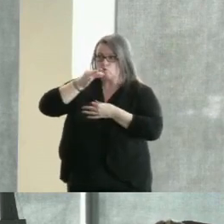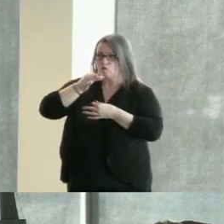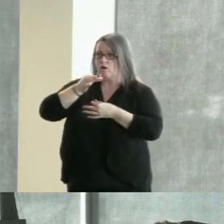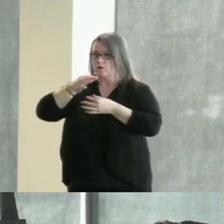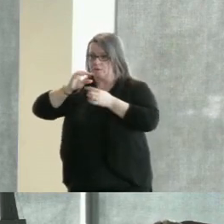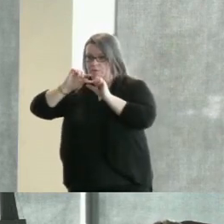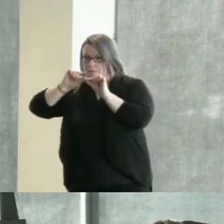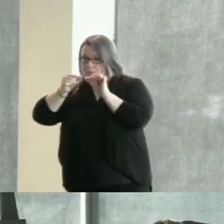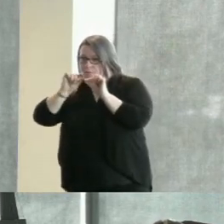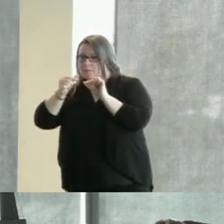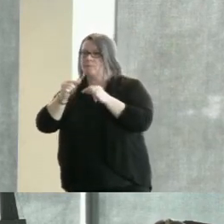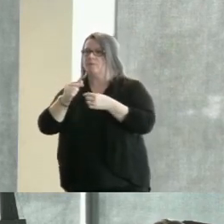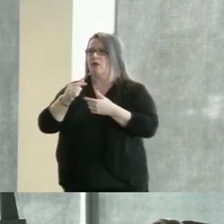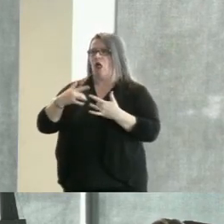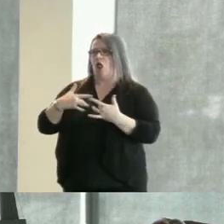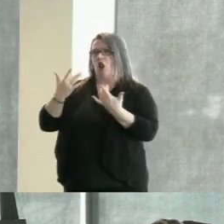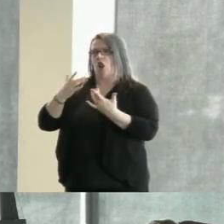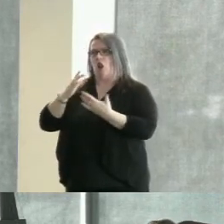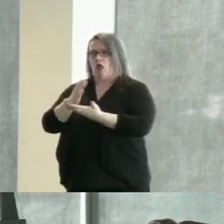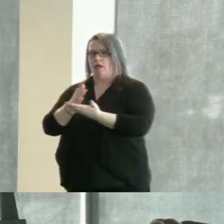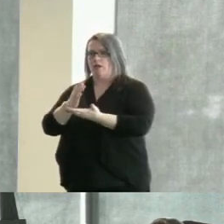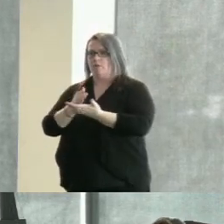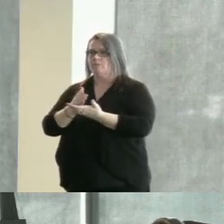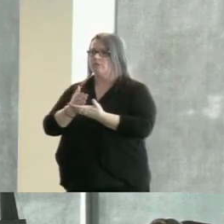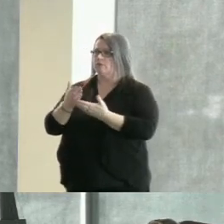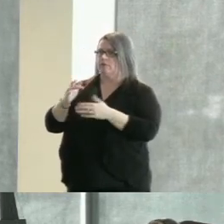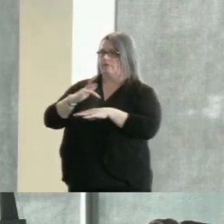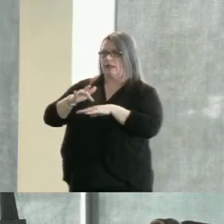within easy reach of people using wheelchairs or scooters?